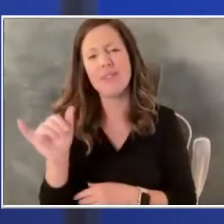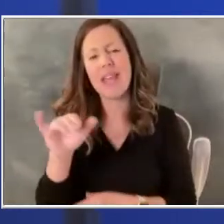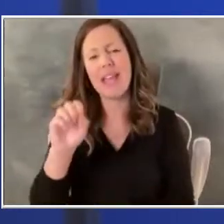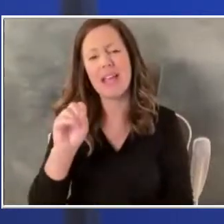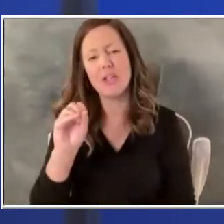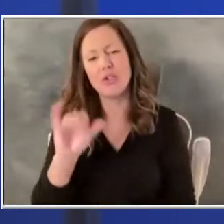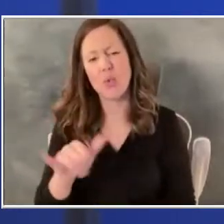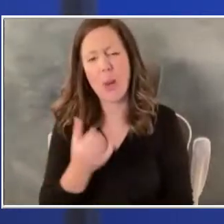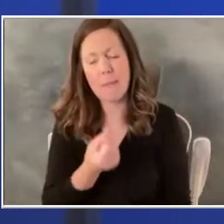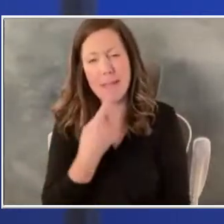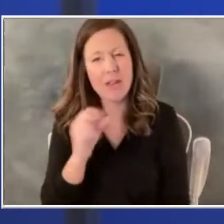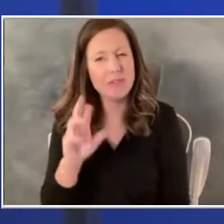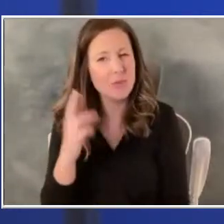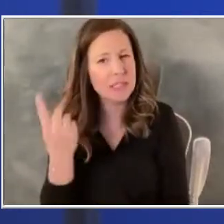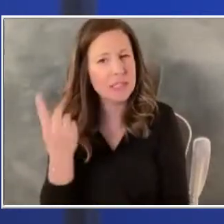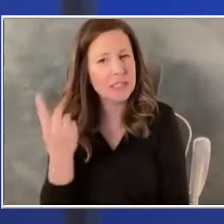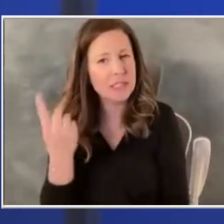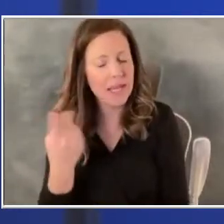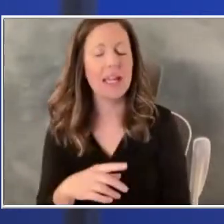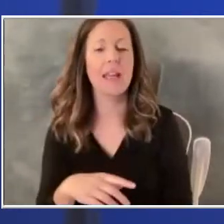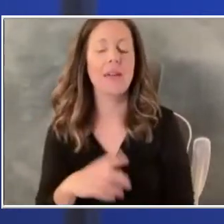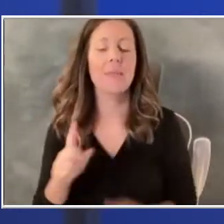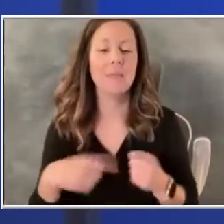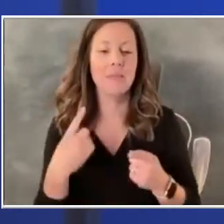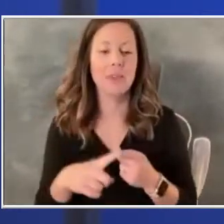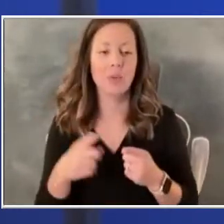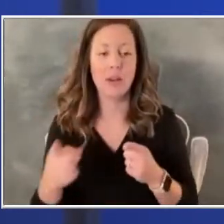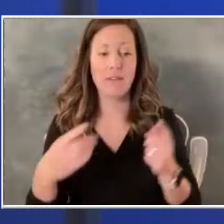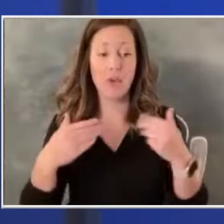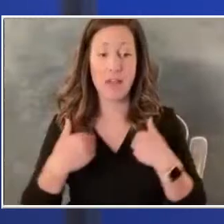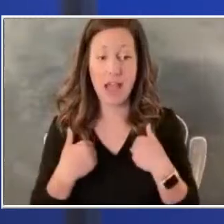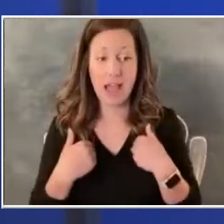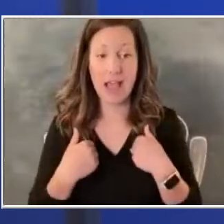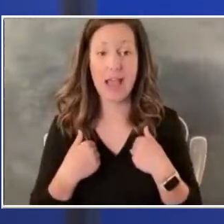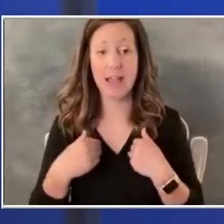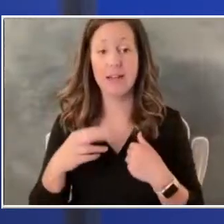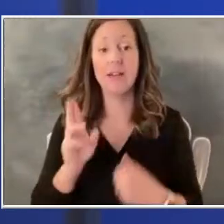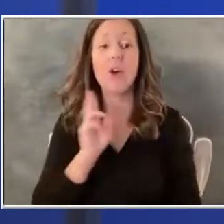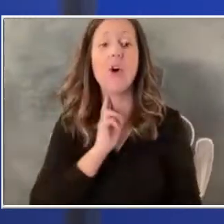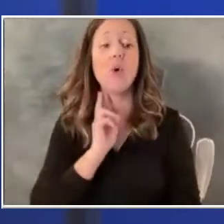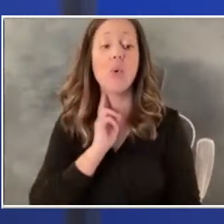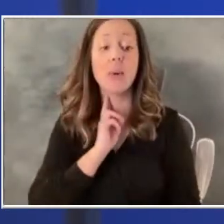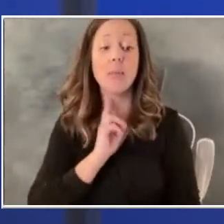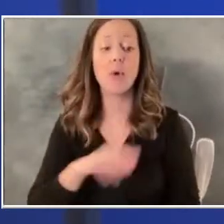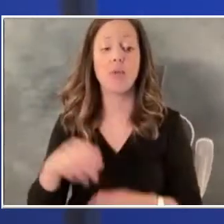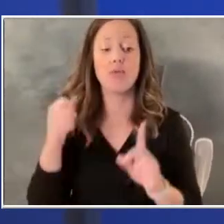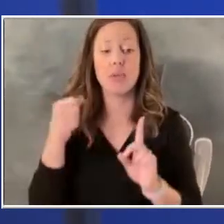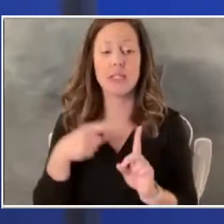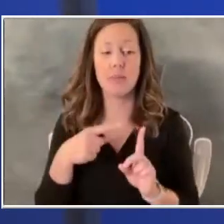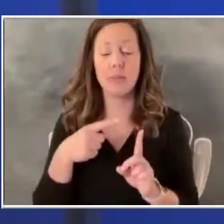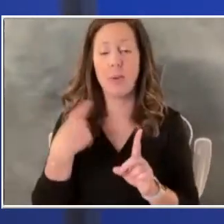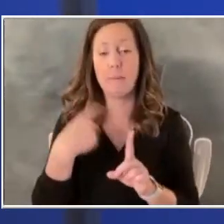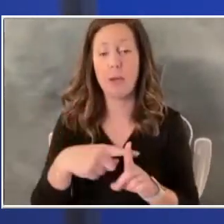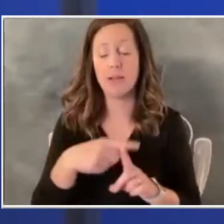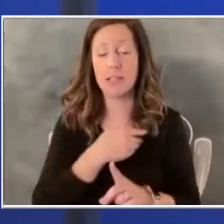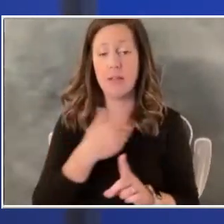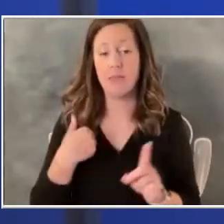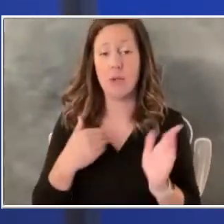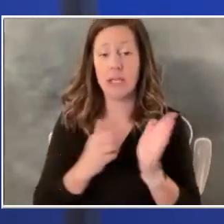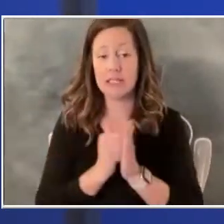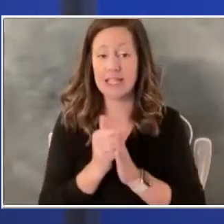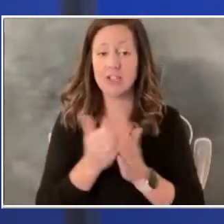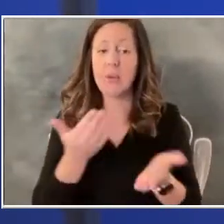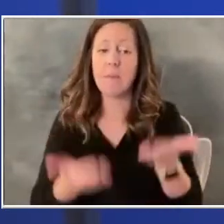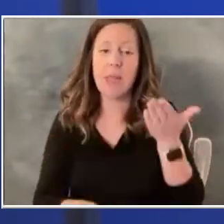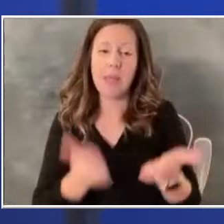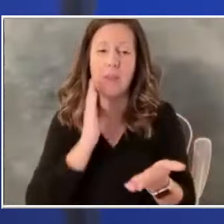pills, when you've actually had a hormone receptor positive breast cancer, may increase your risk